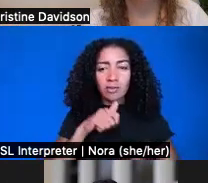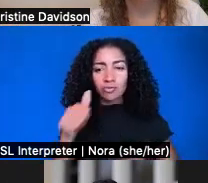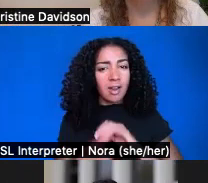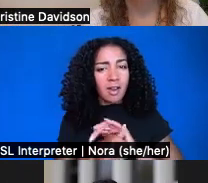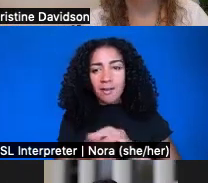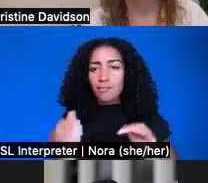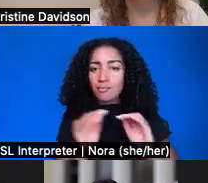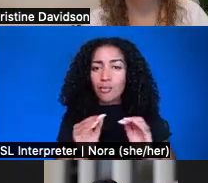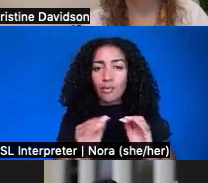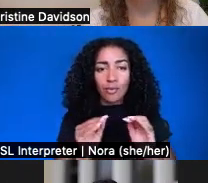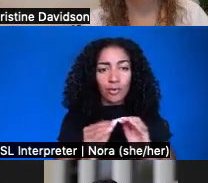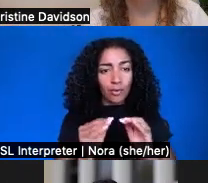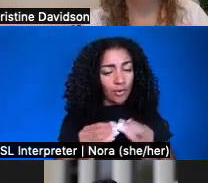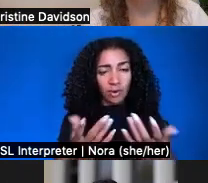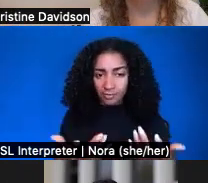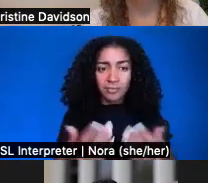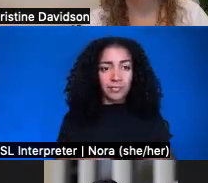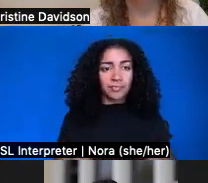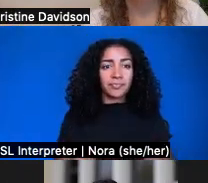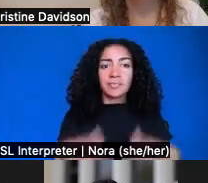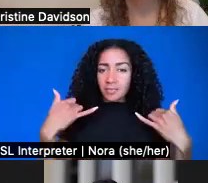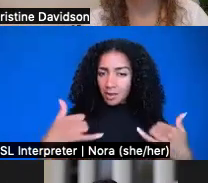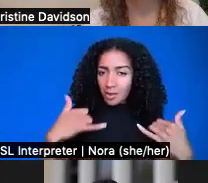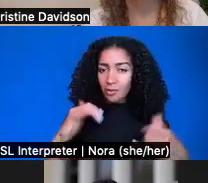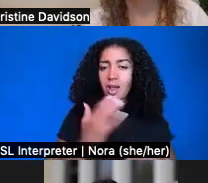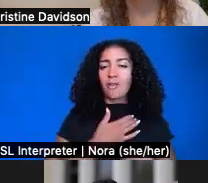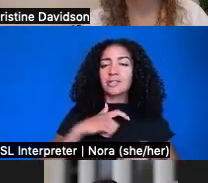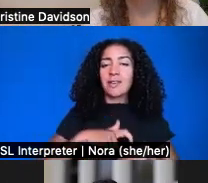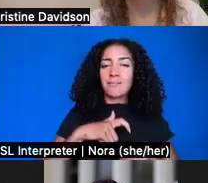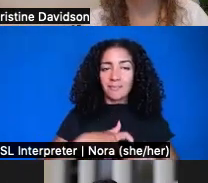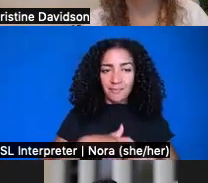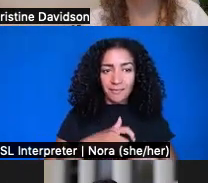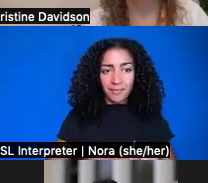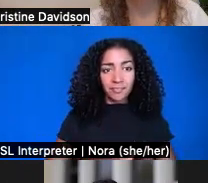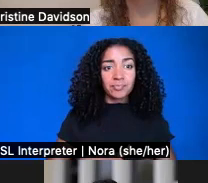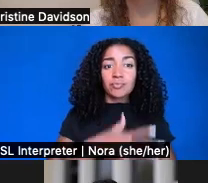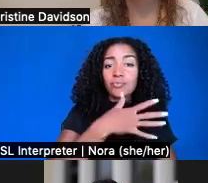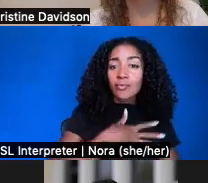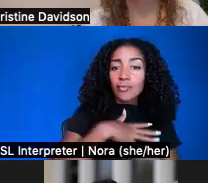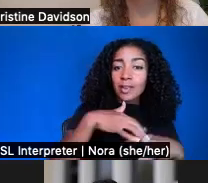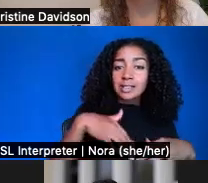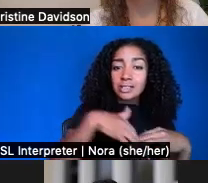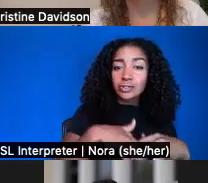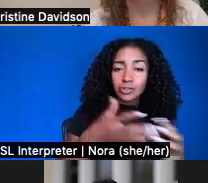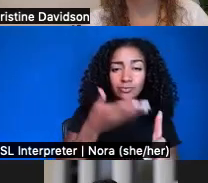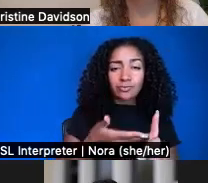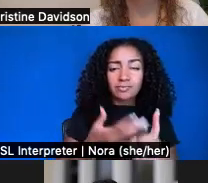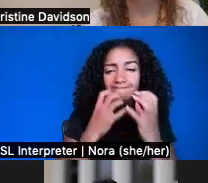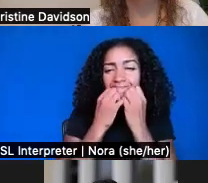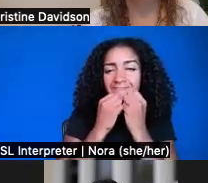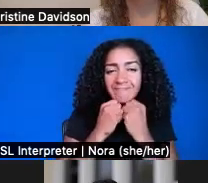esconderte más. Ahora es nuestro tiempo. Mujer indígena, tú eres tan sagrada.